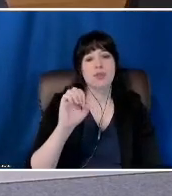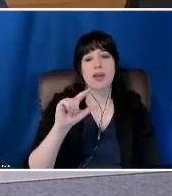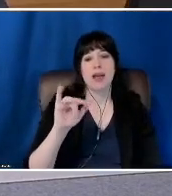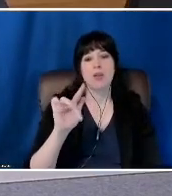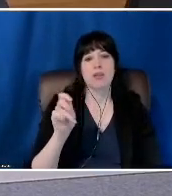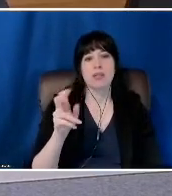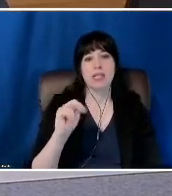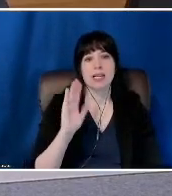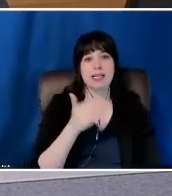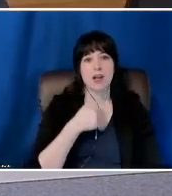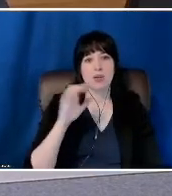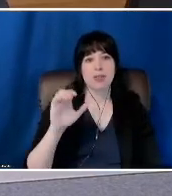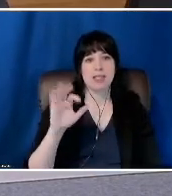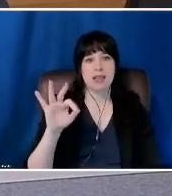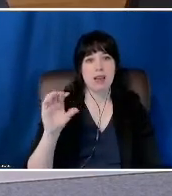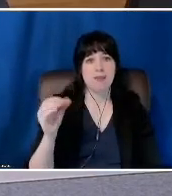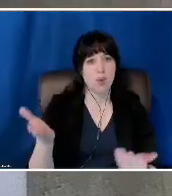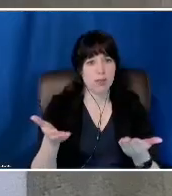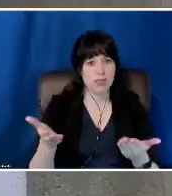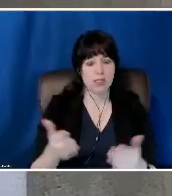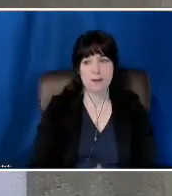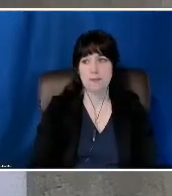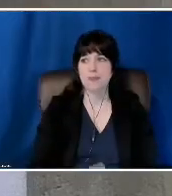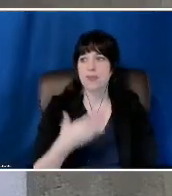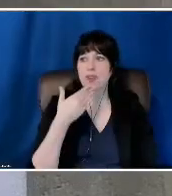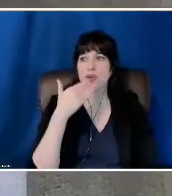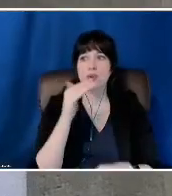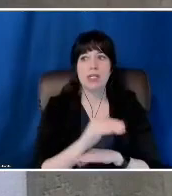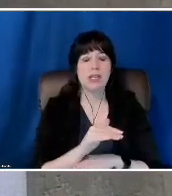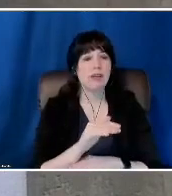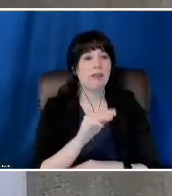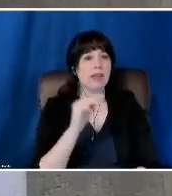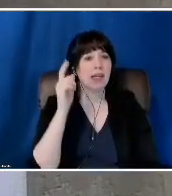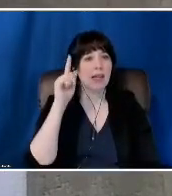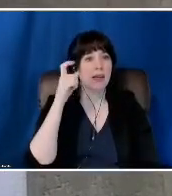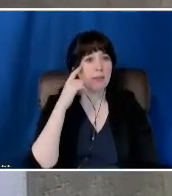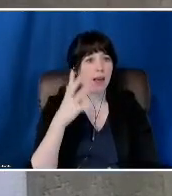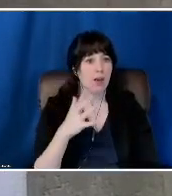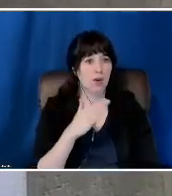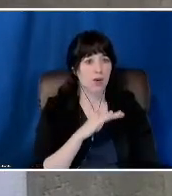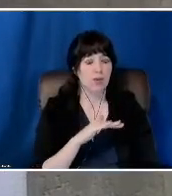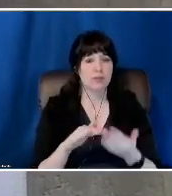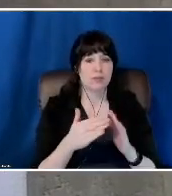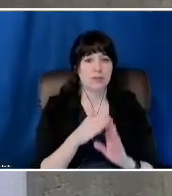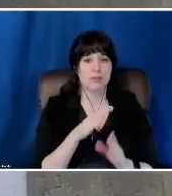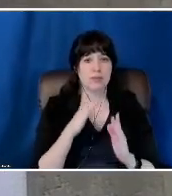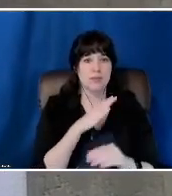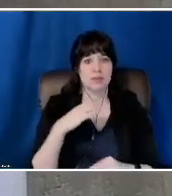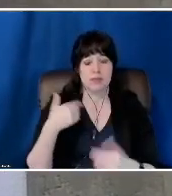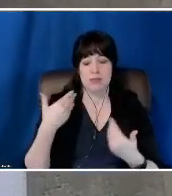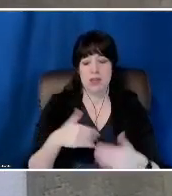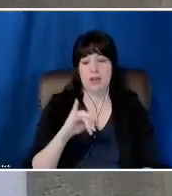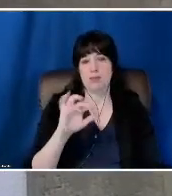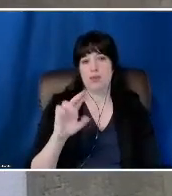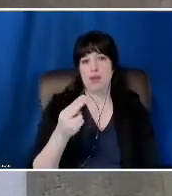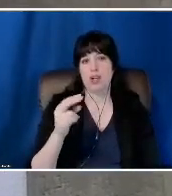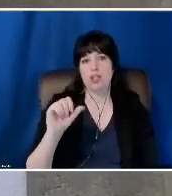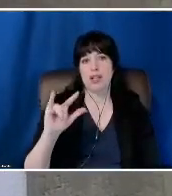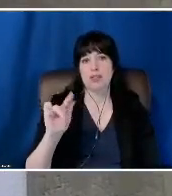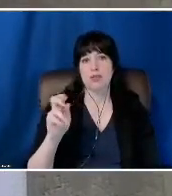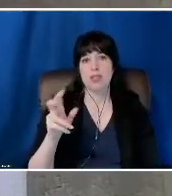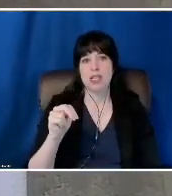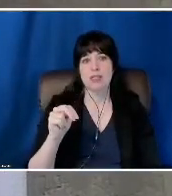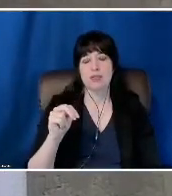here. Good evening, Mayor and City Councilors. I'm Josh Eggleston, Chief Financial Officer for the city. I have a few